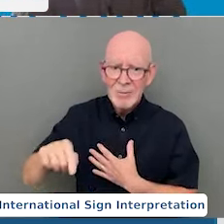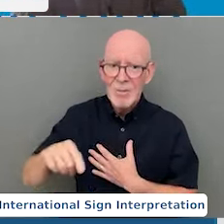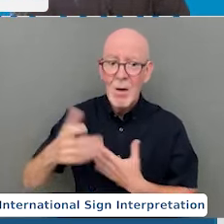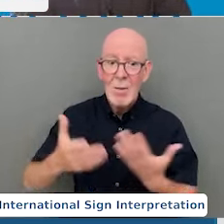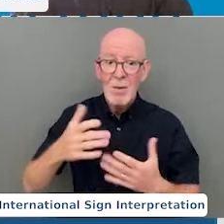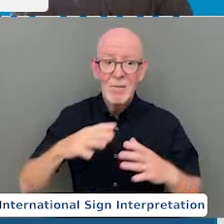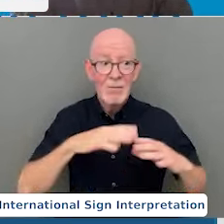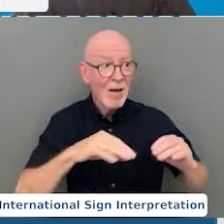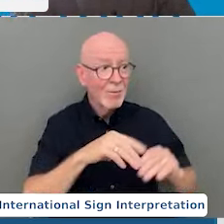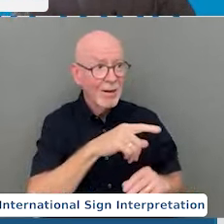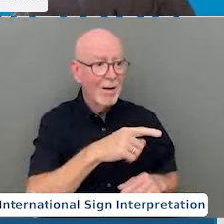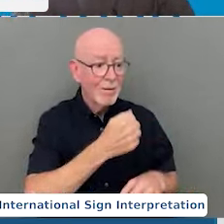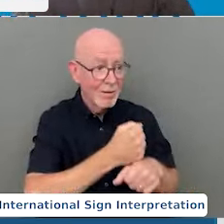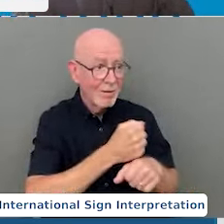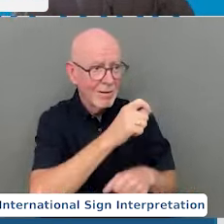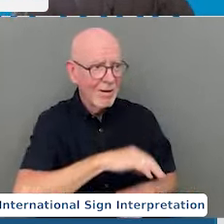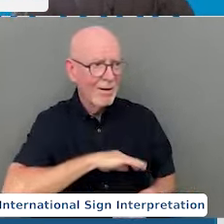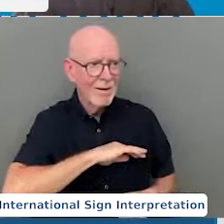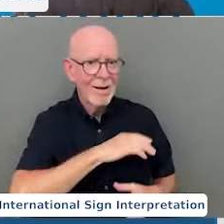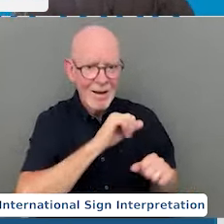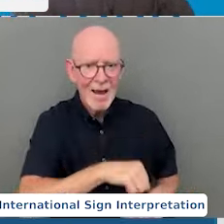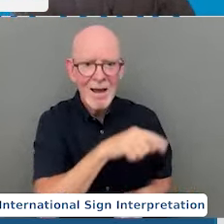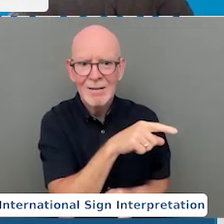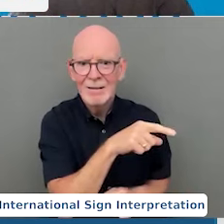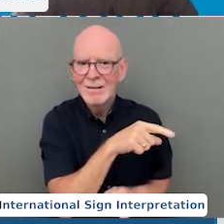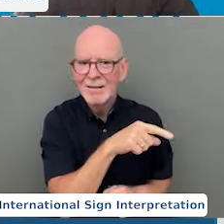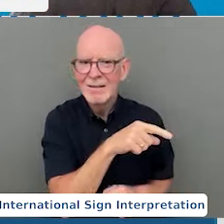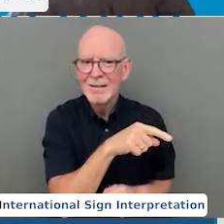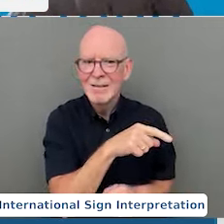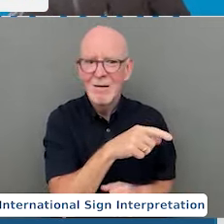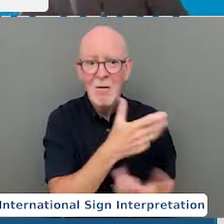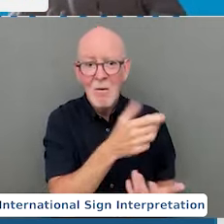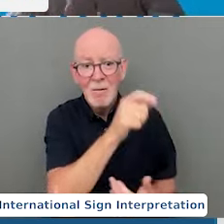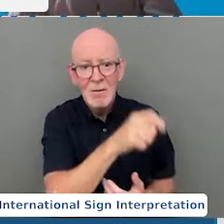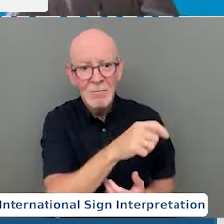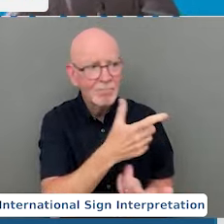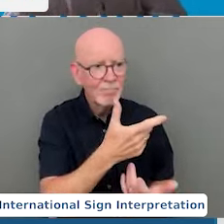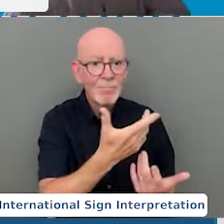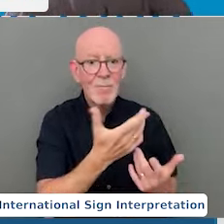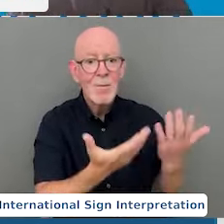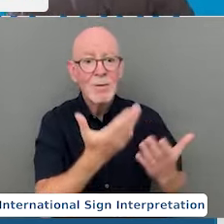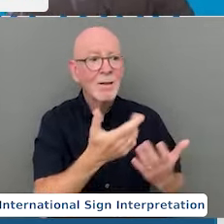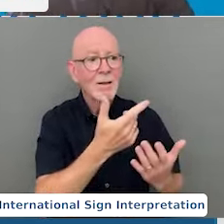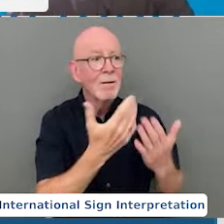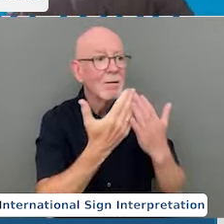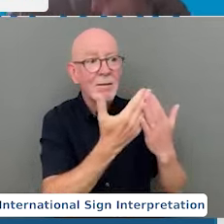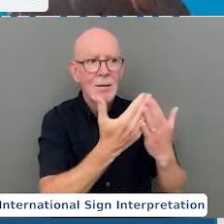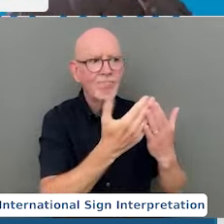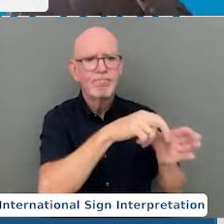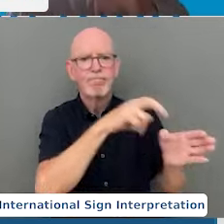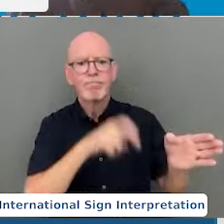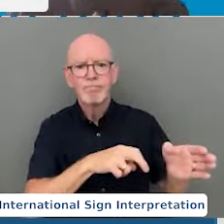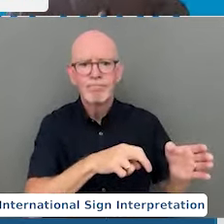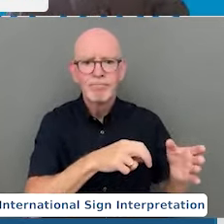with high support needs, very often parents of children or family members